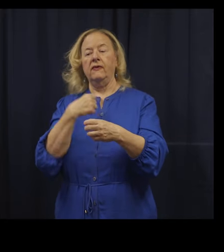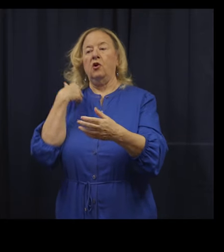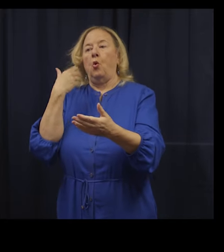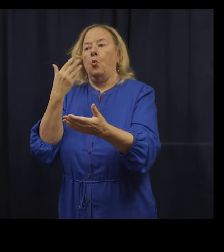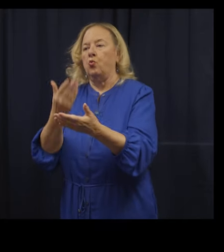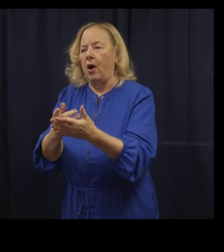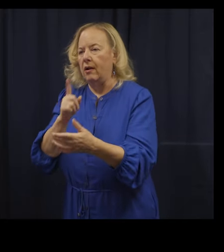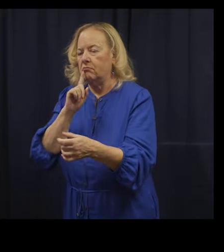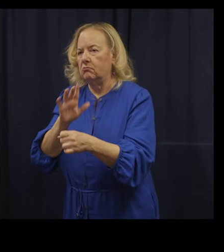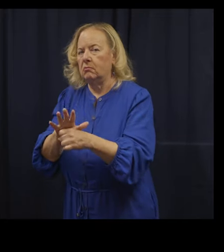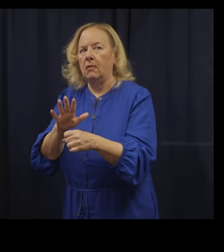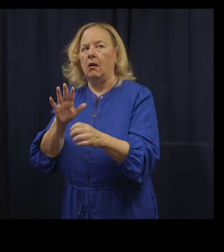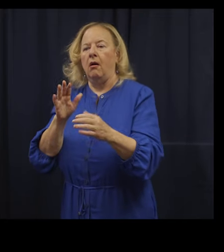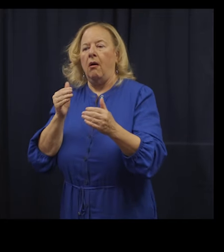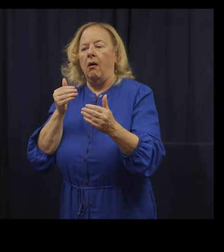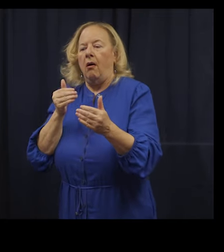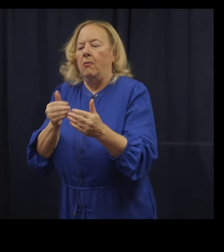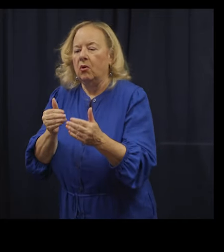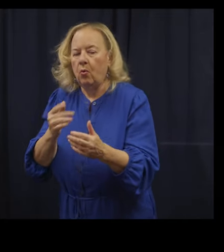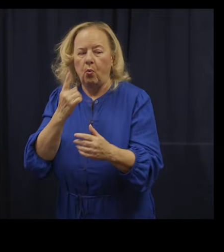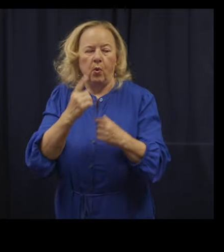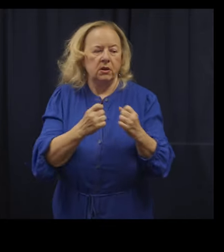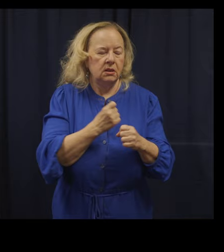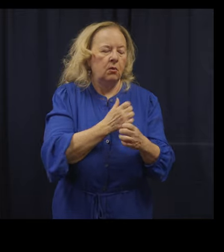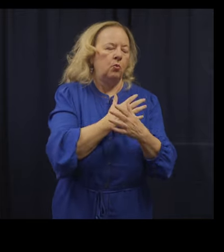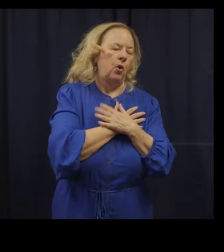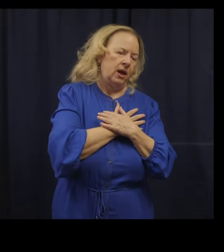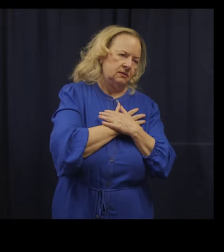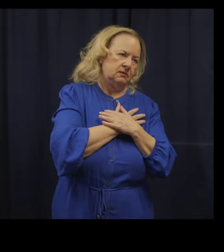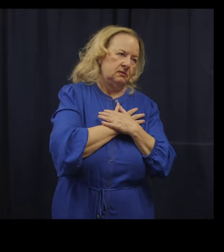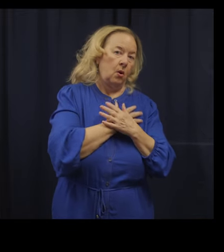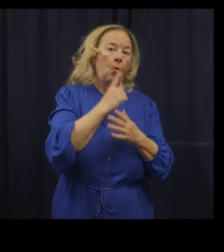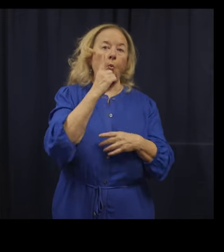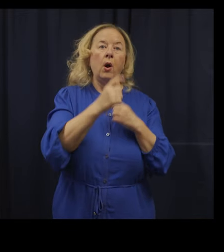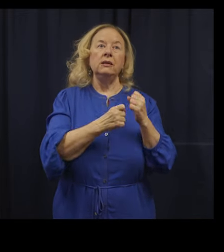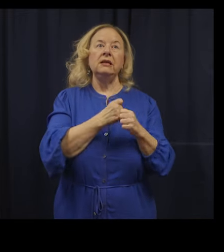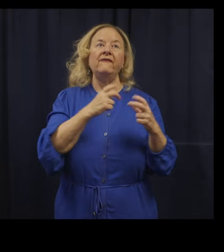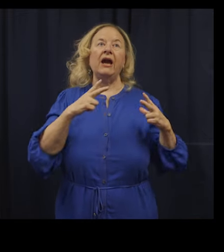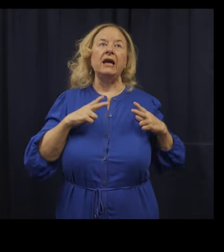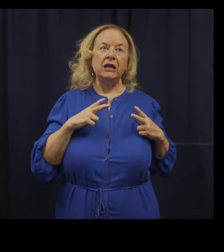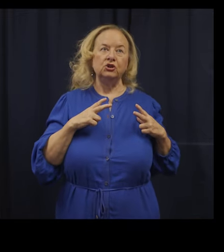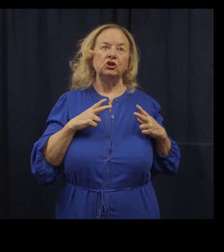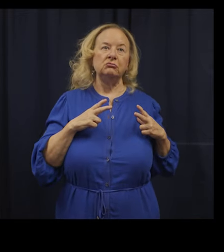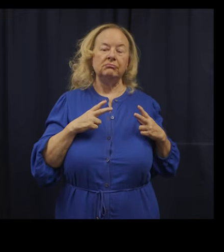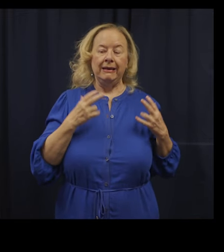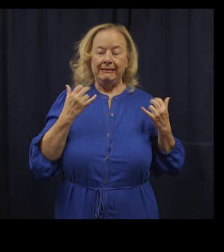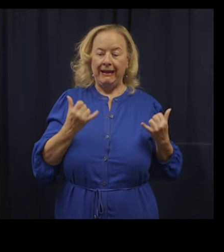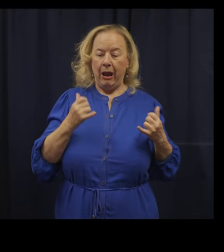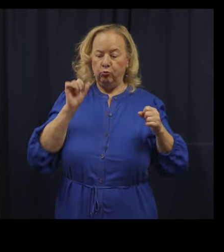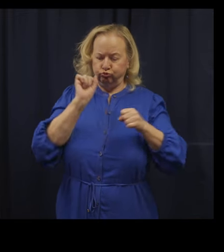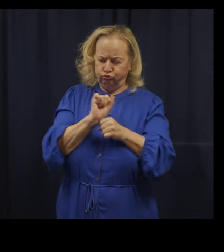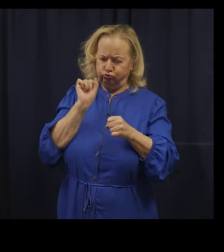They've been there for a year. Okay, they had a year rest, a year vacation, and now it's time to get to work.